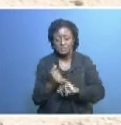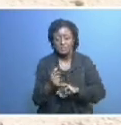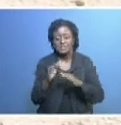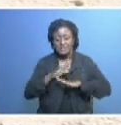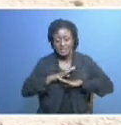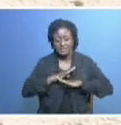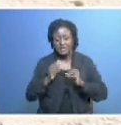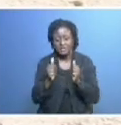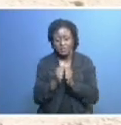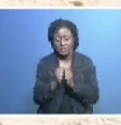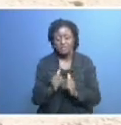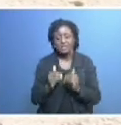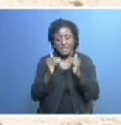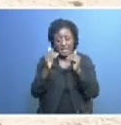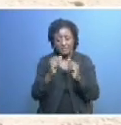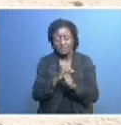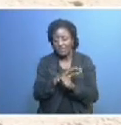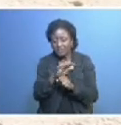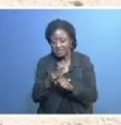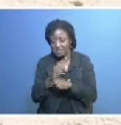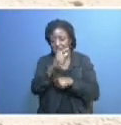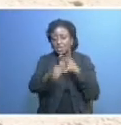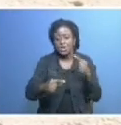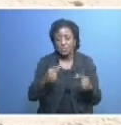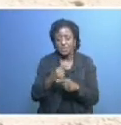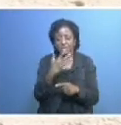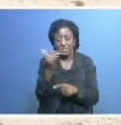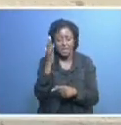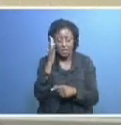it will be eliminated. Cleopatra Murphy, ZNS Network News.